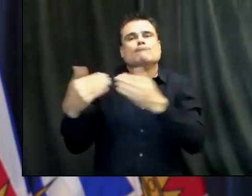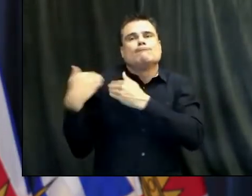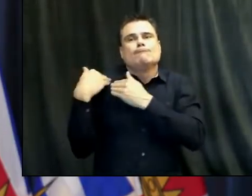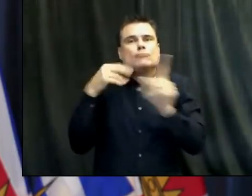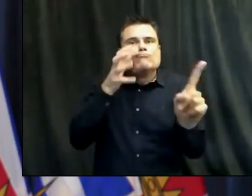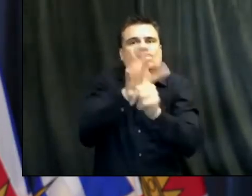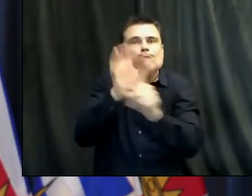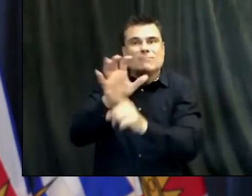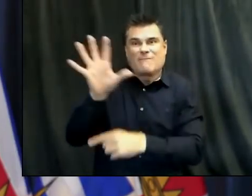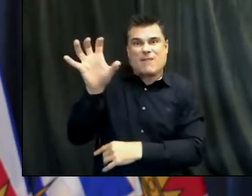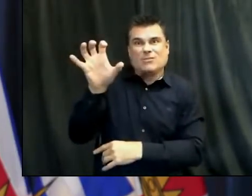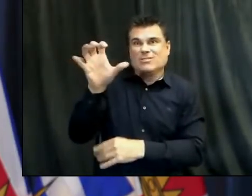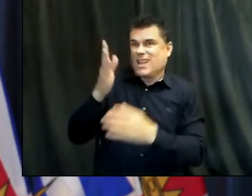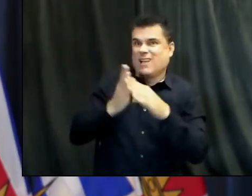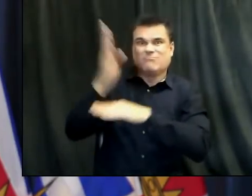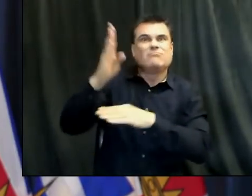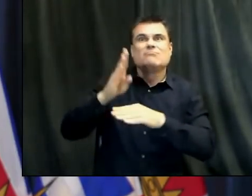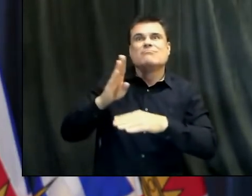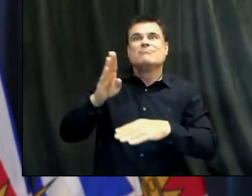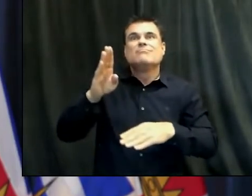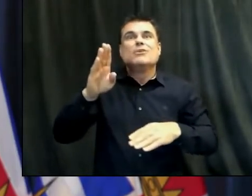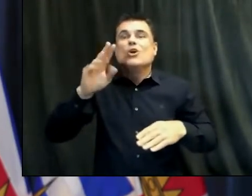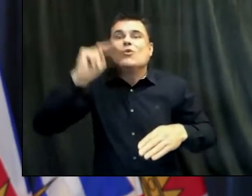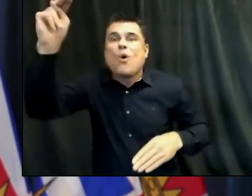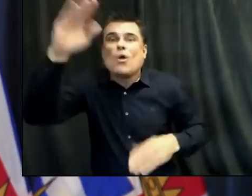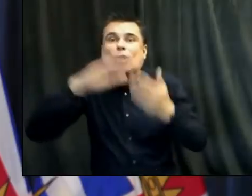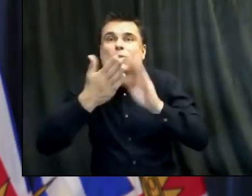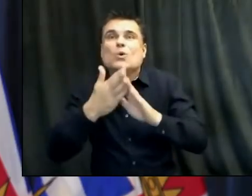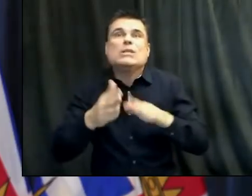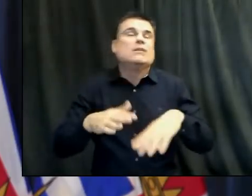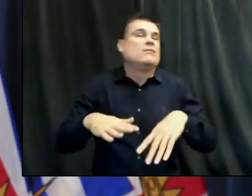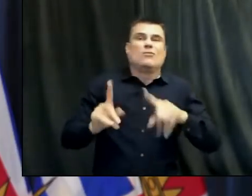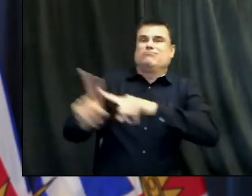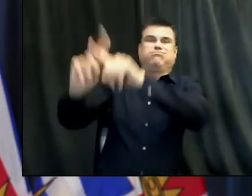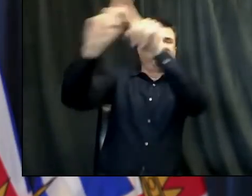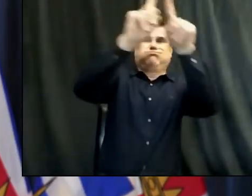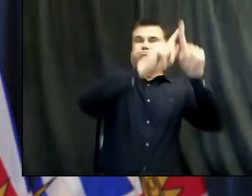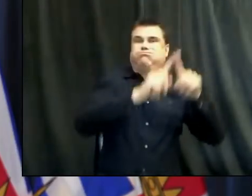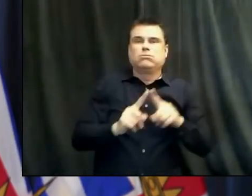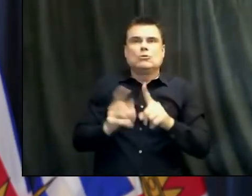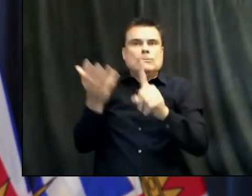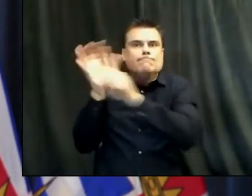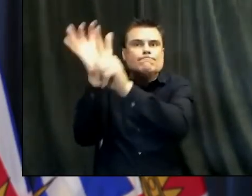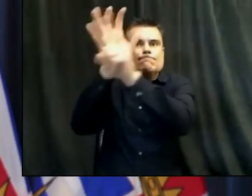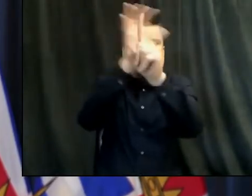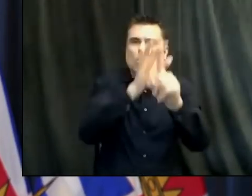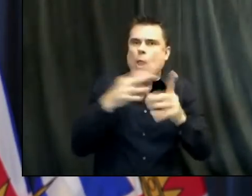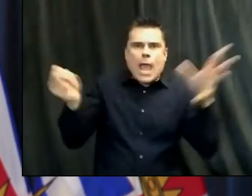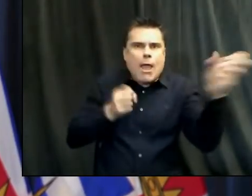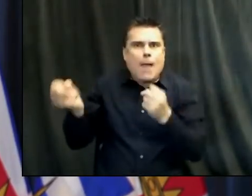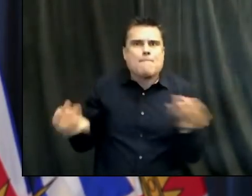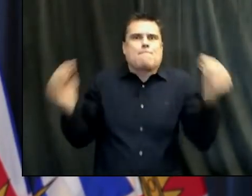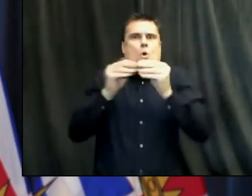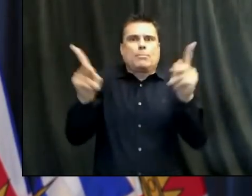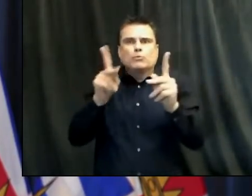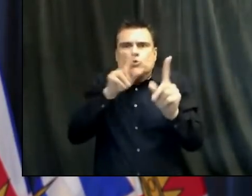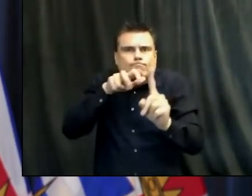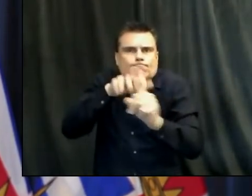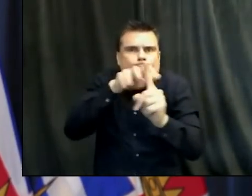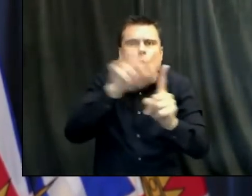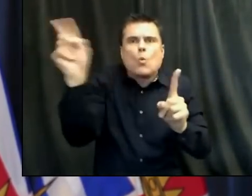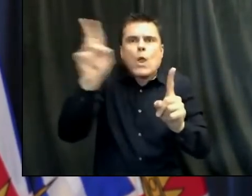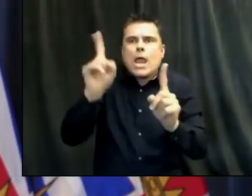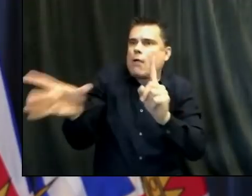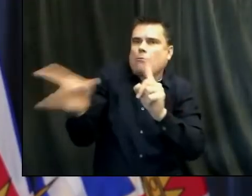those assistance we're getting from Statistics Canada. But we need to encourage everybody. And it's why sometimes people